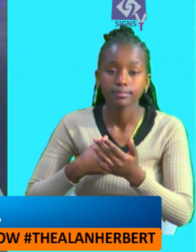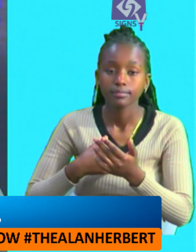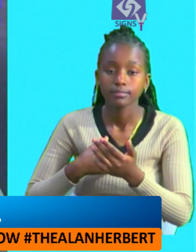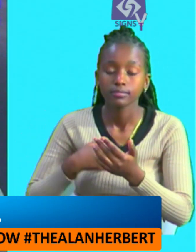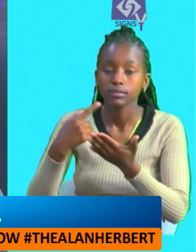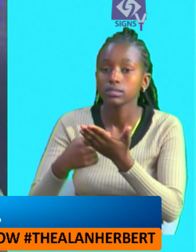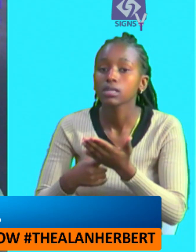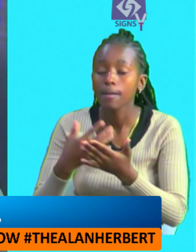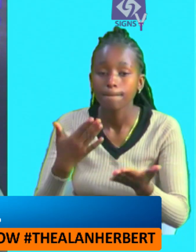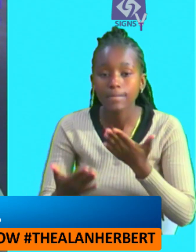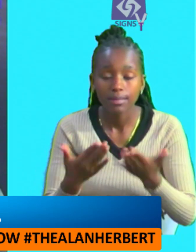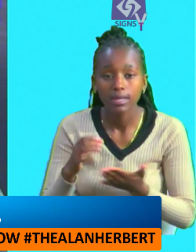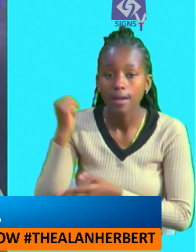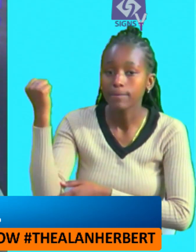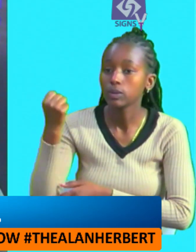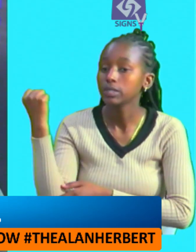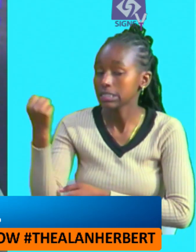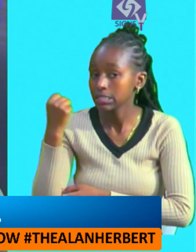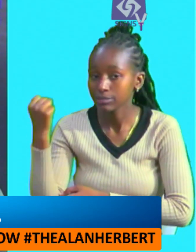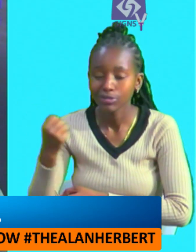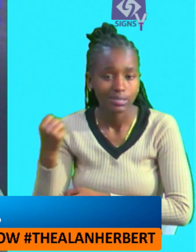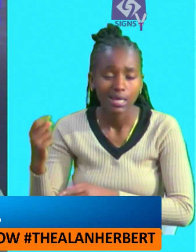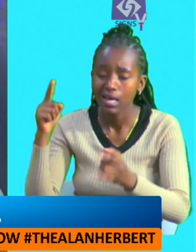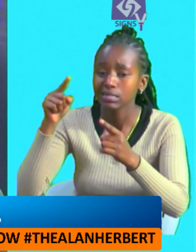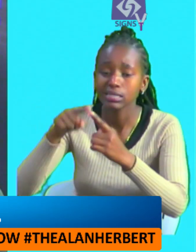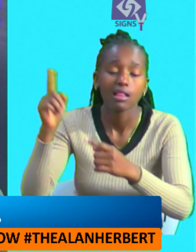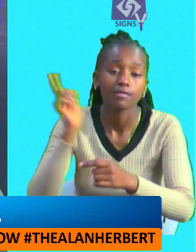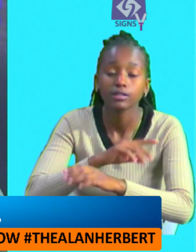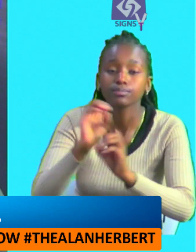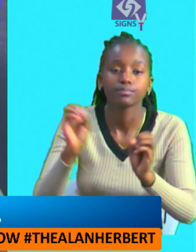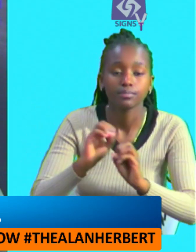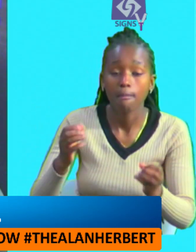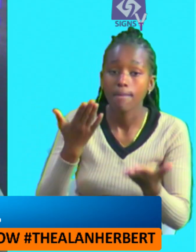in, do your links, make your announcements, play your music,